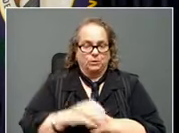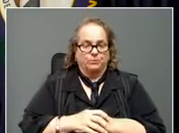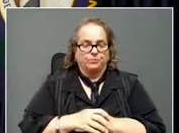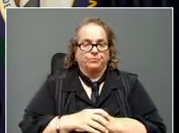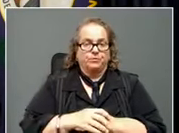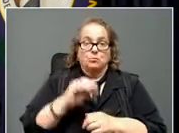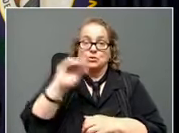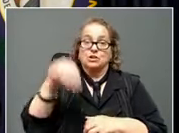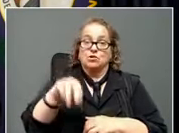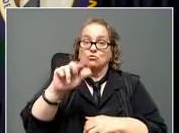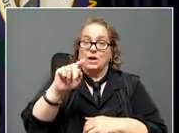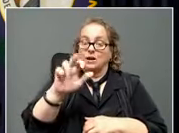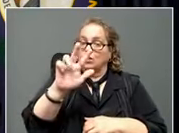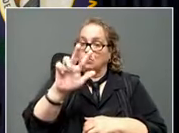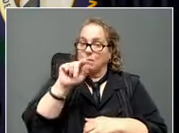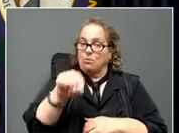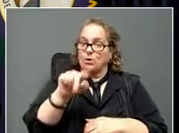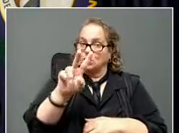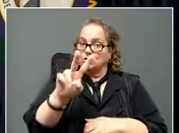3.25%.